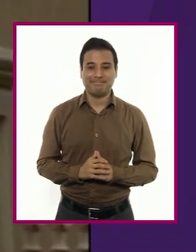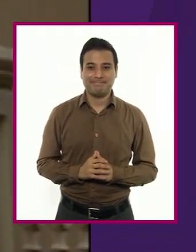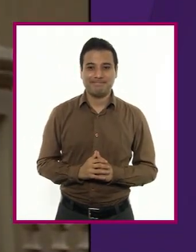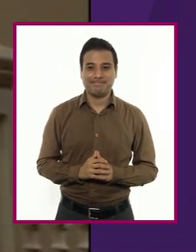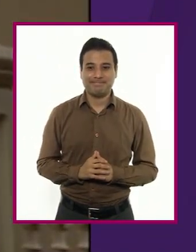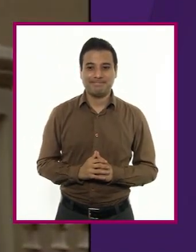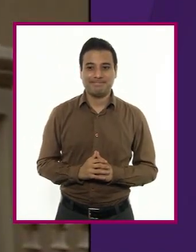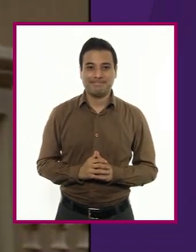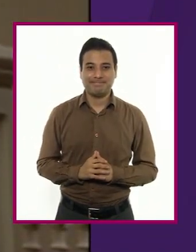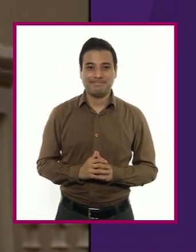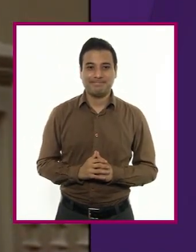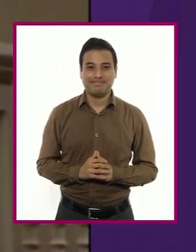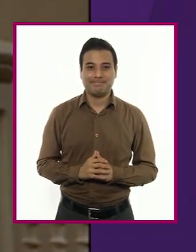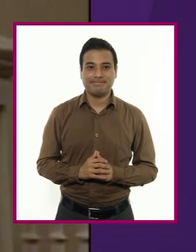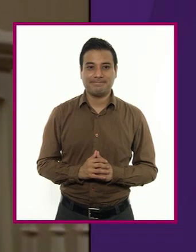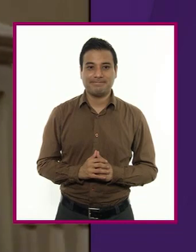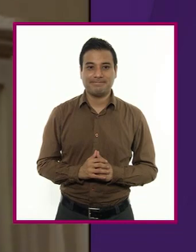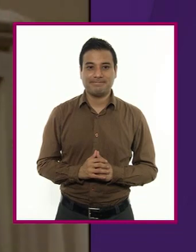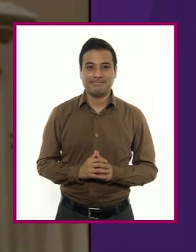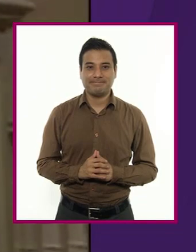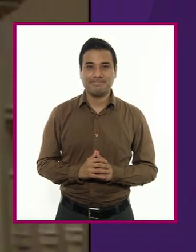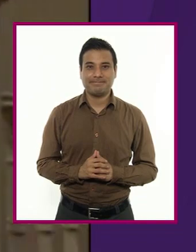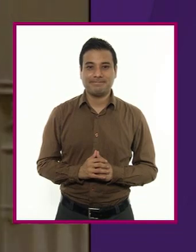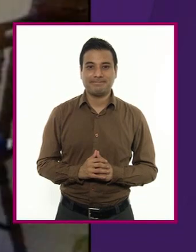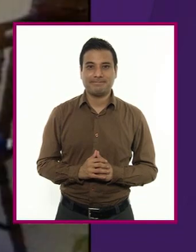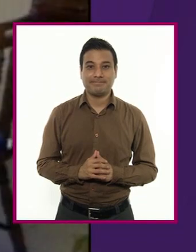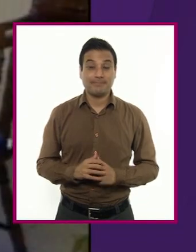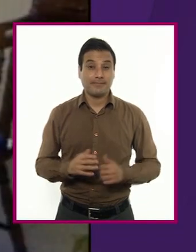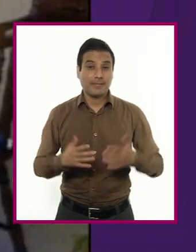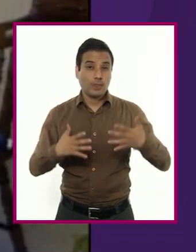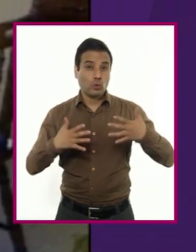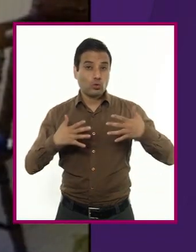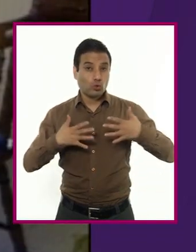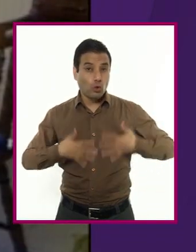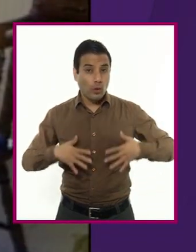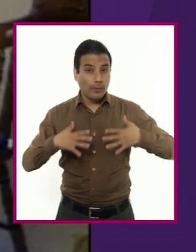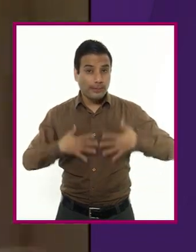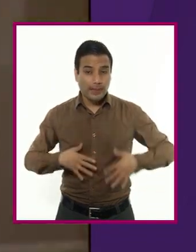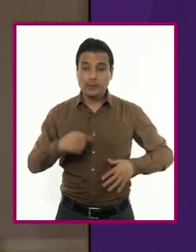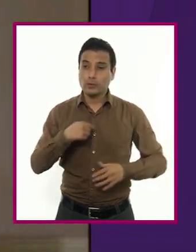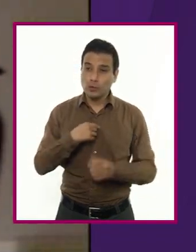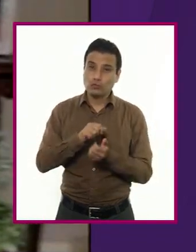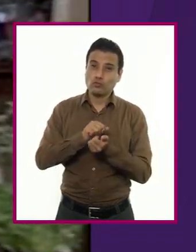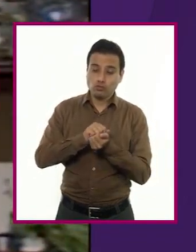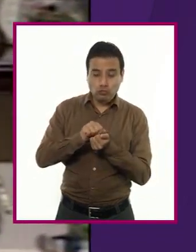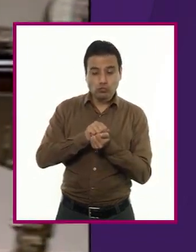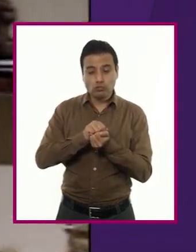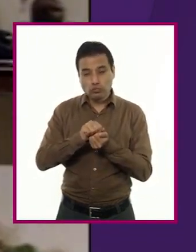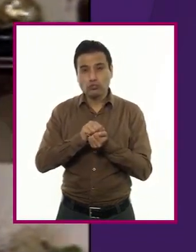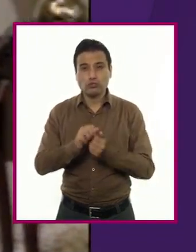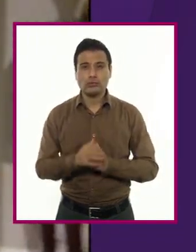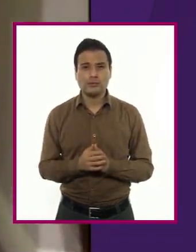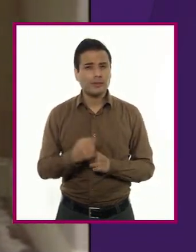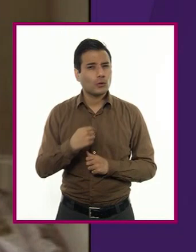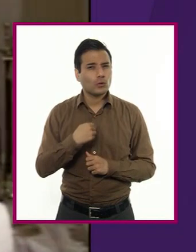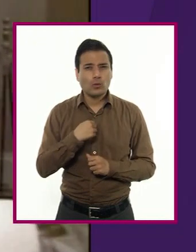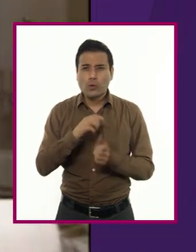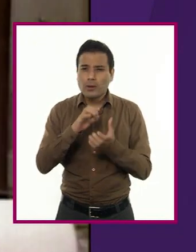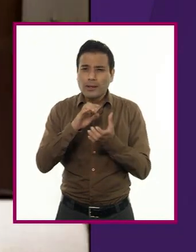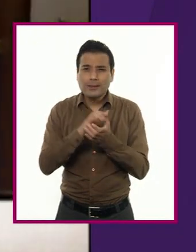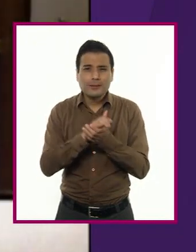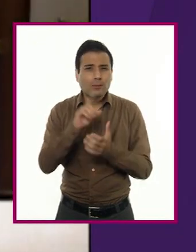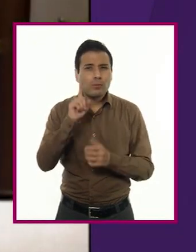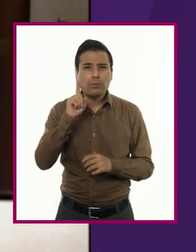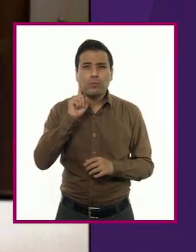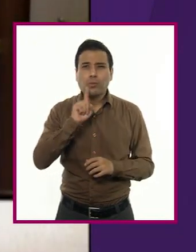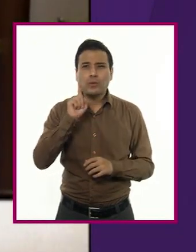I'm gonna wash the dirt right out of these clothes. Oh, I'm such a good housewife, I can't believe